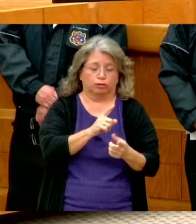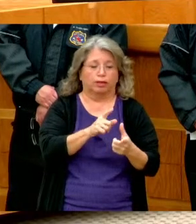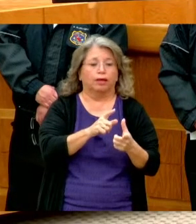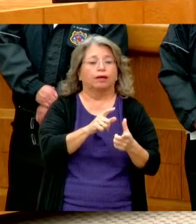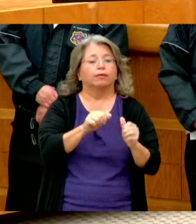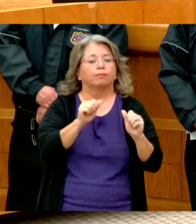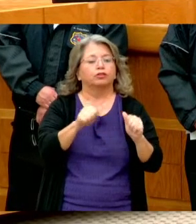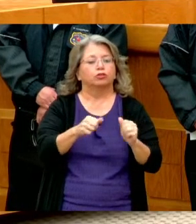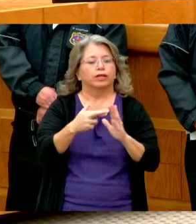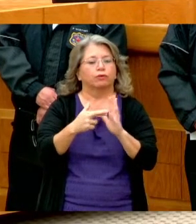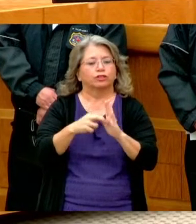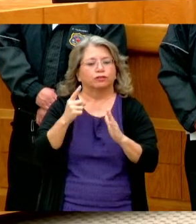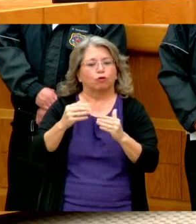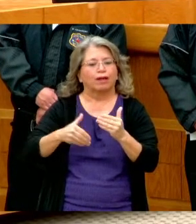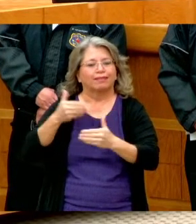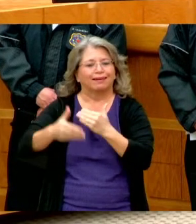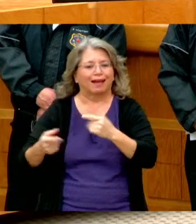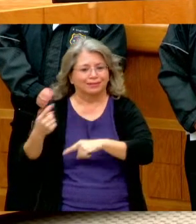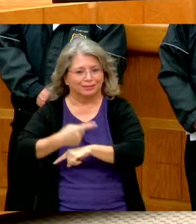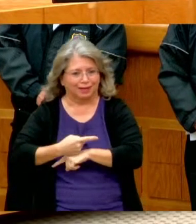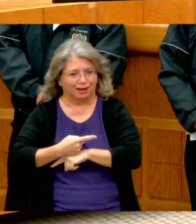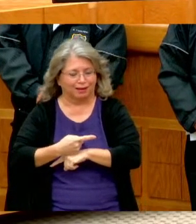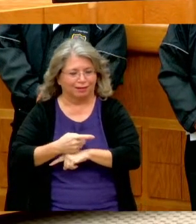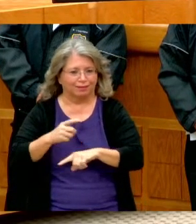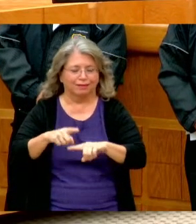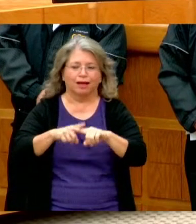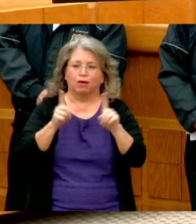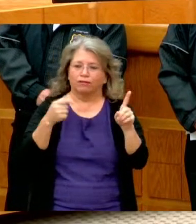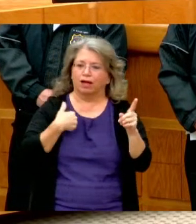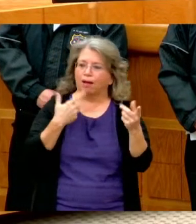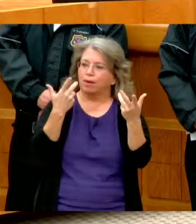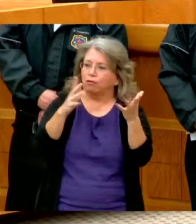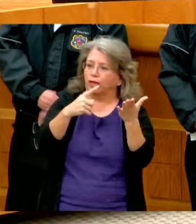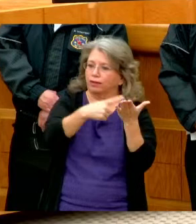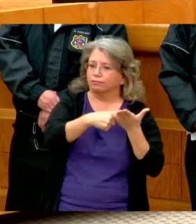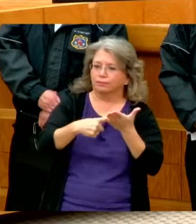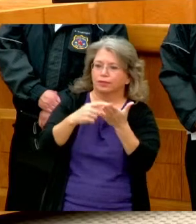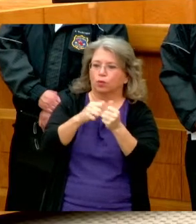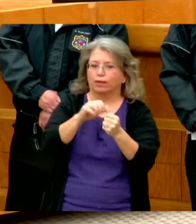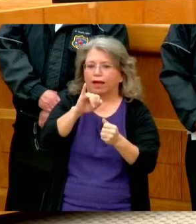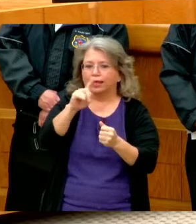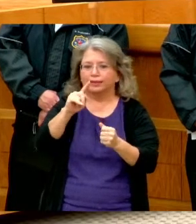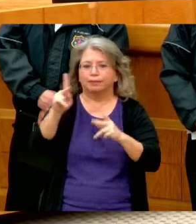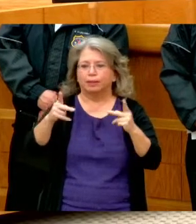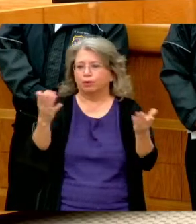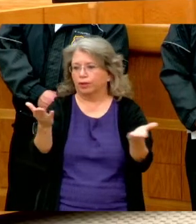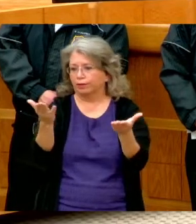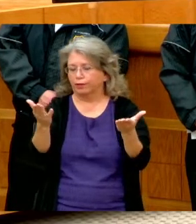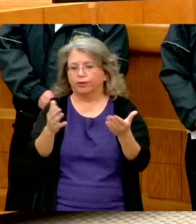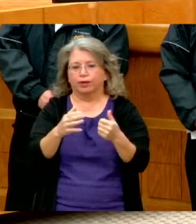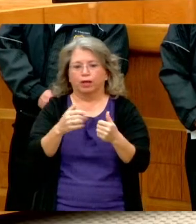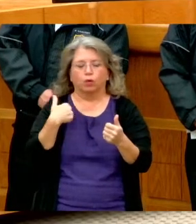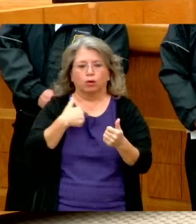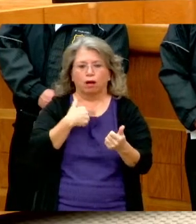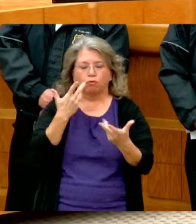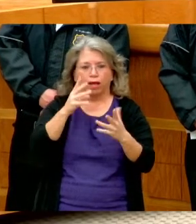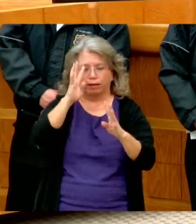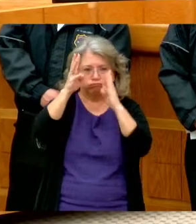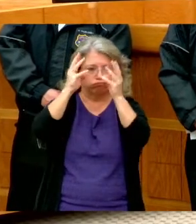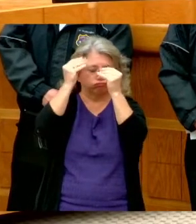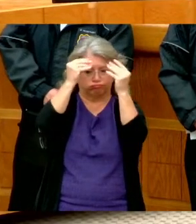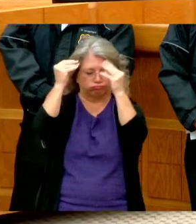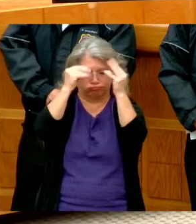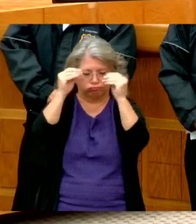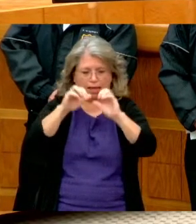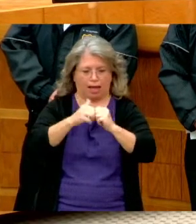day. However, I've already talking to IT, who's in the room with me, and we're already brainstorming about ways where we